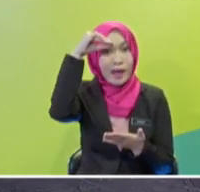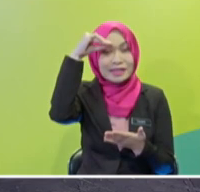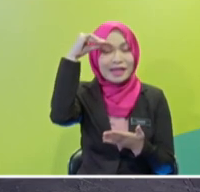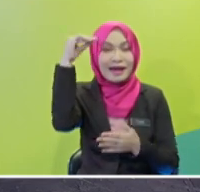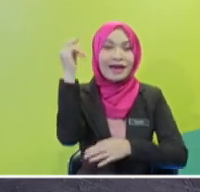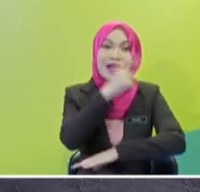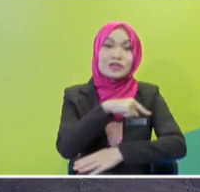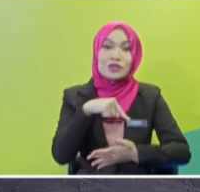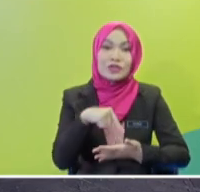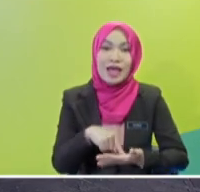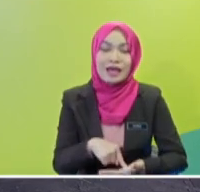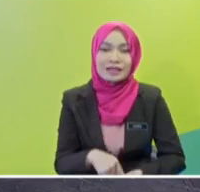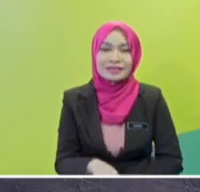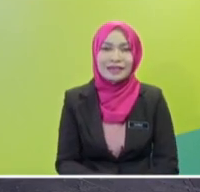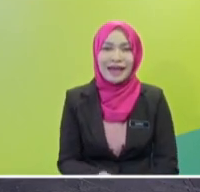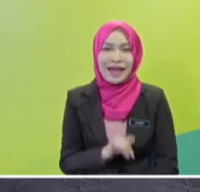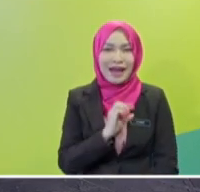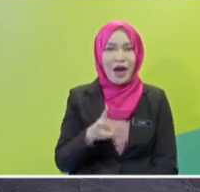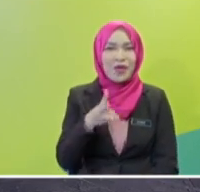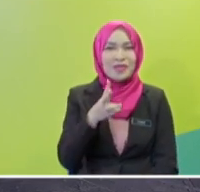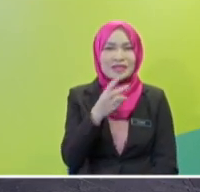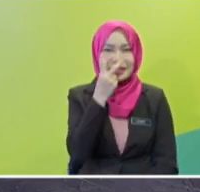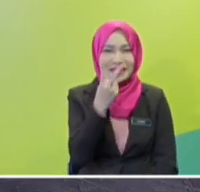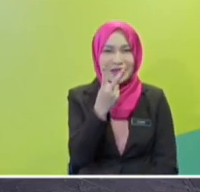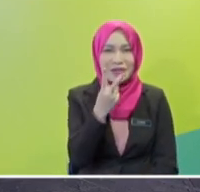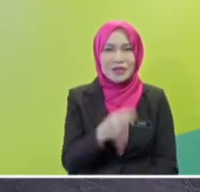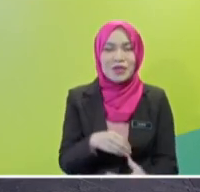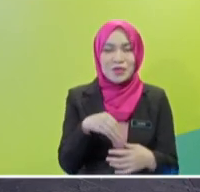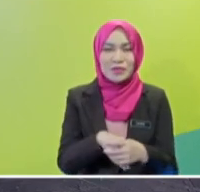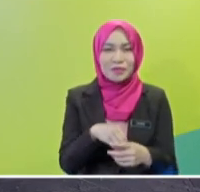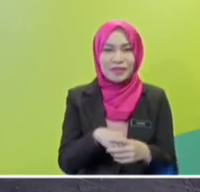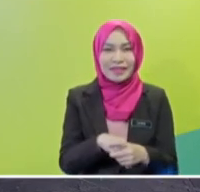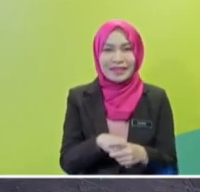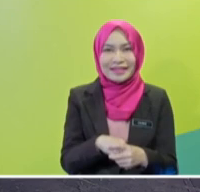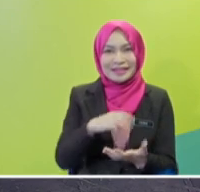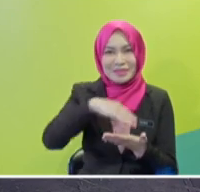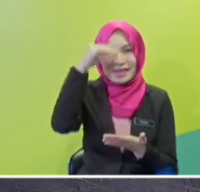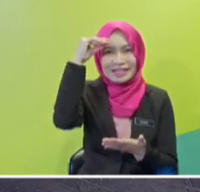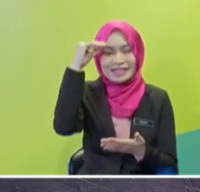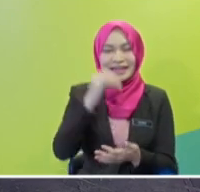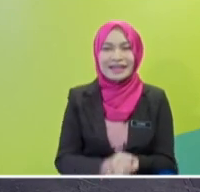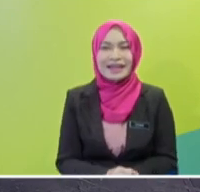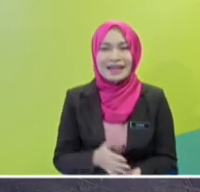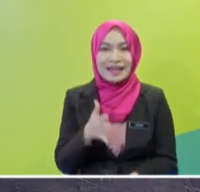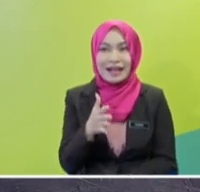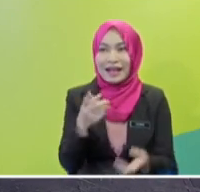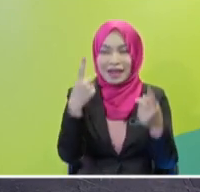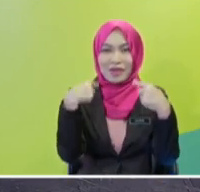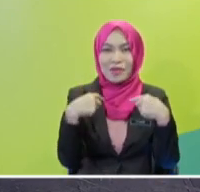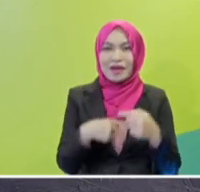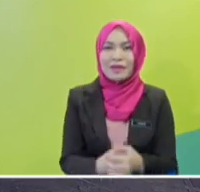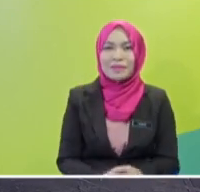all of you. And we'll see you in our next lesson. But before we end, let's sing a song again. Yes, sure. Sing with